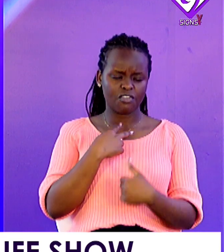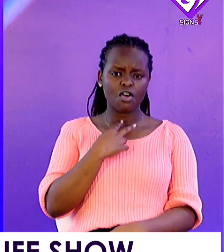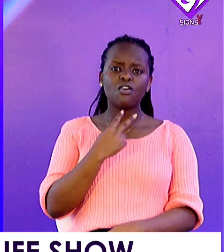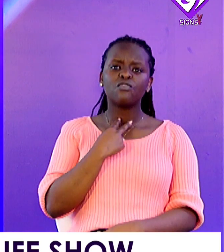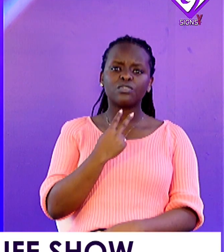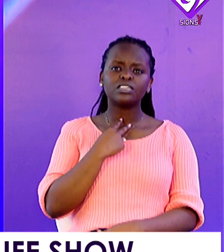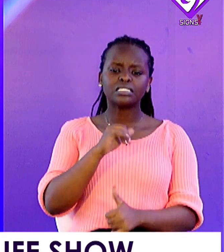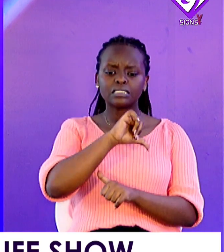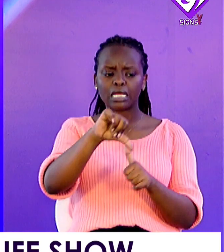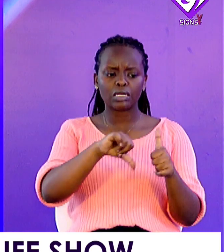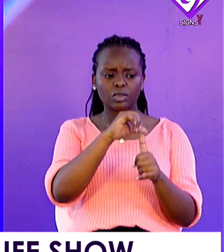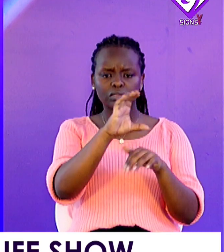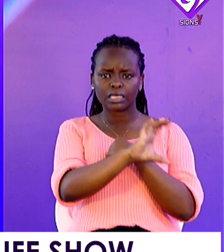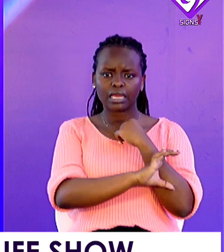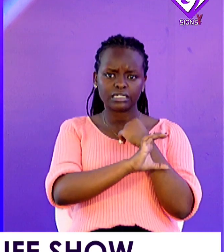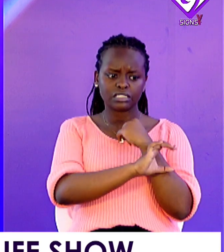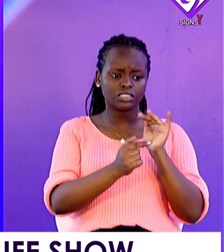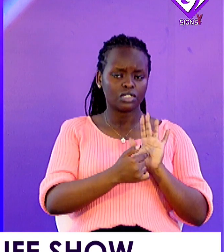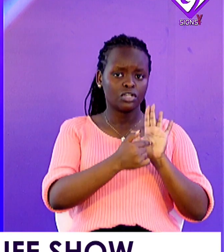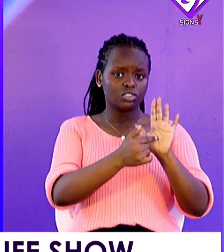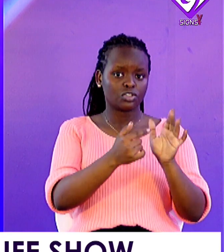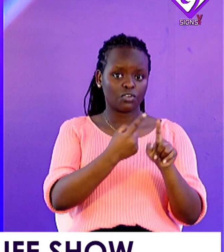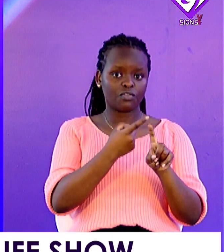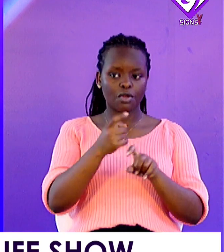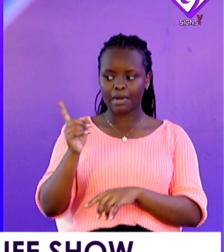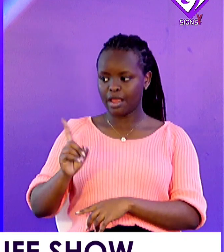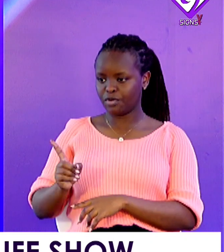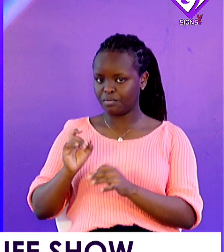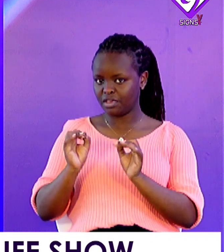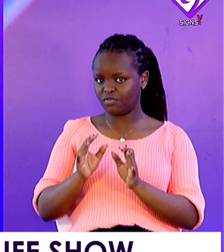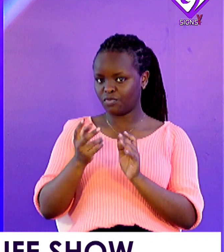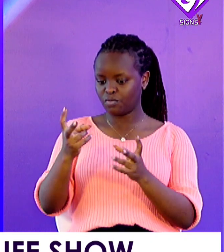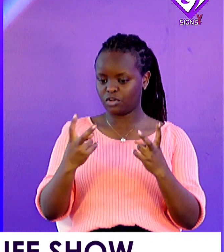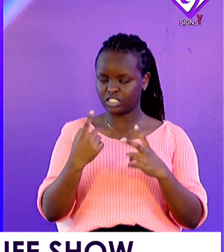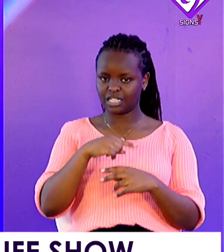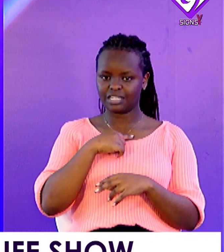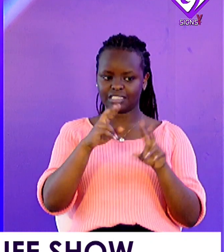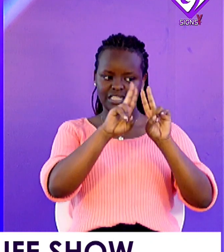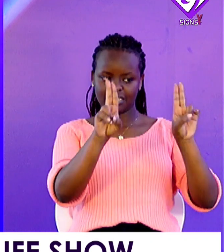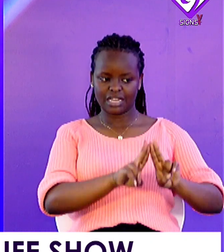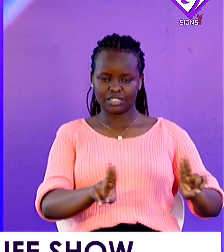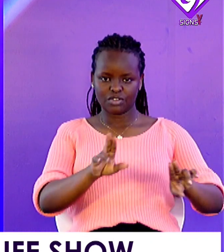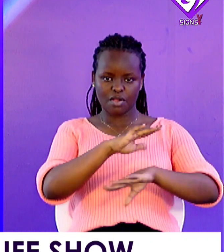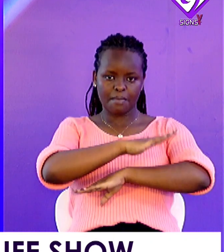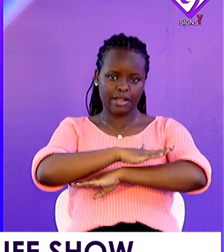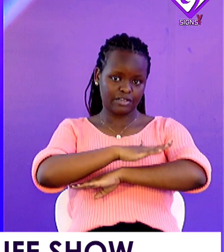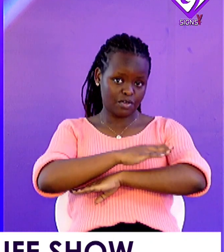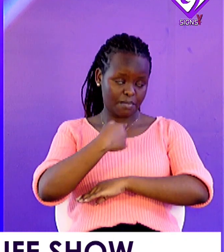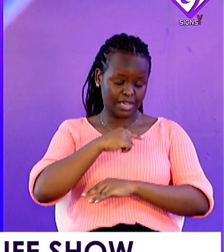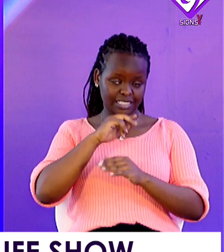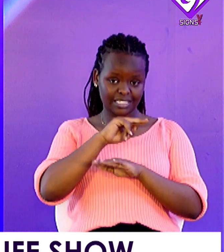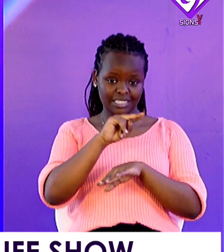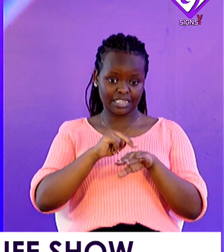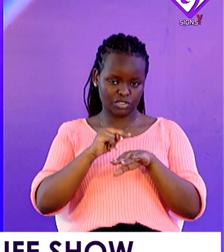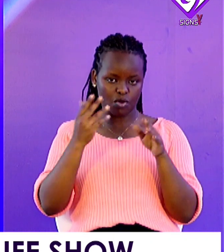the country. This show is coming from Nairobi, Kenya. Just in case you're watching this on an international platform, we are in the nation